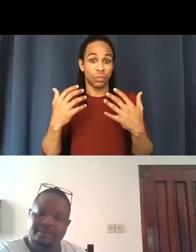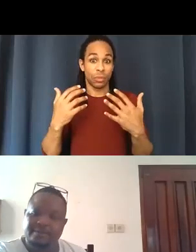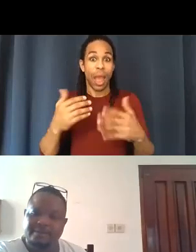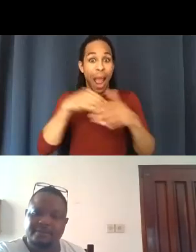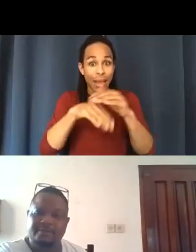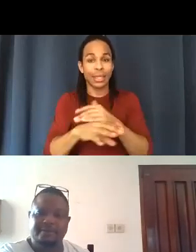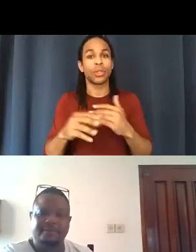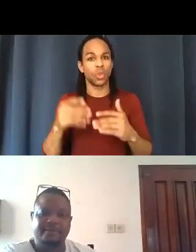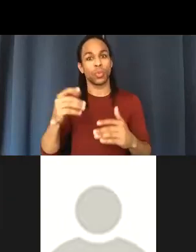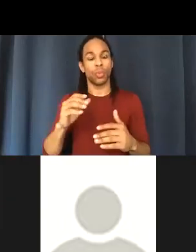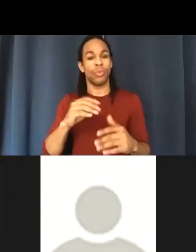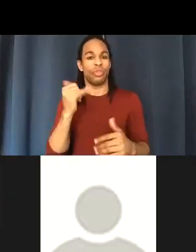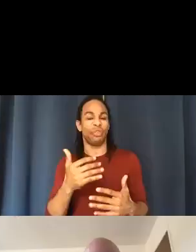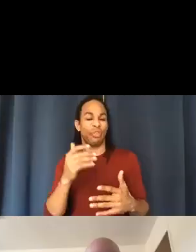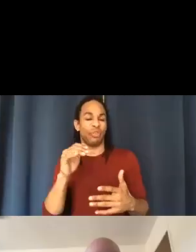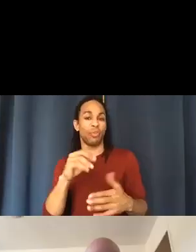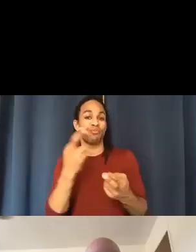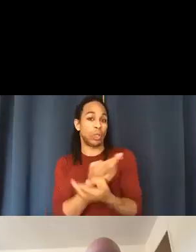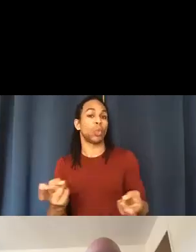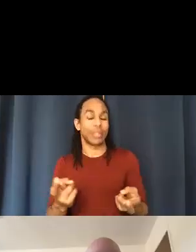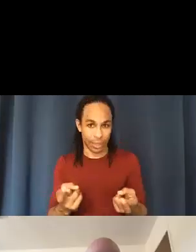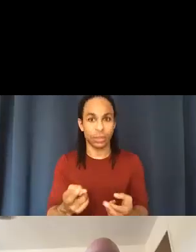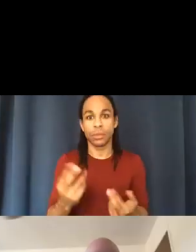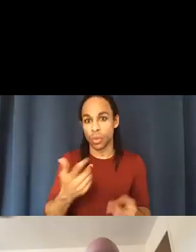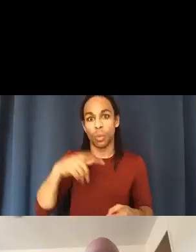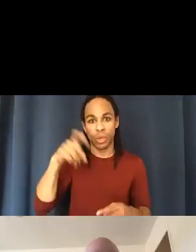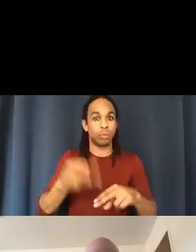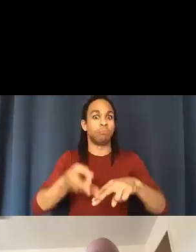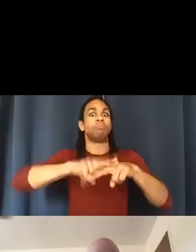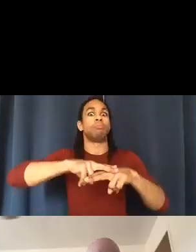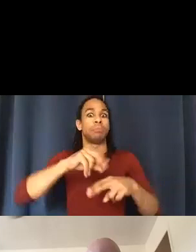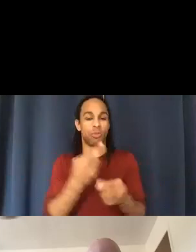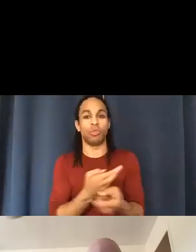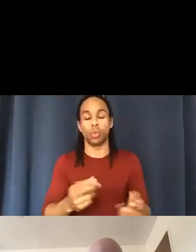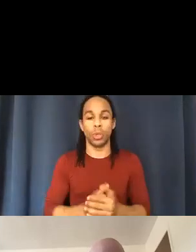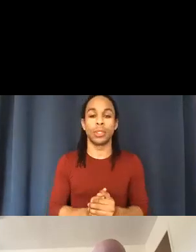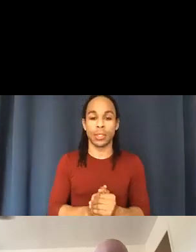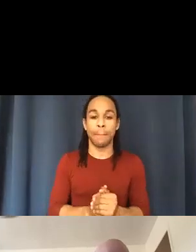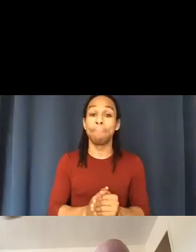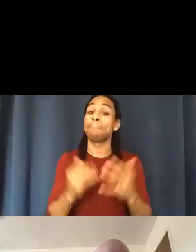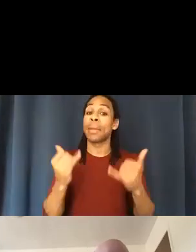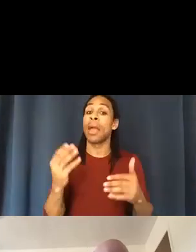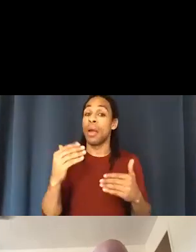you. Thank you very much. Our next presenter is Gabriela Di Croci.